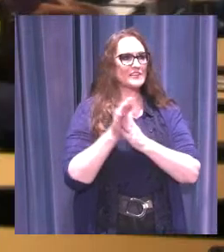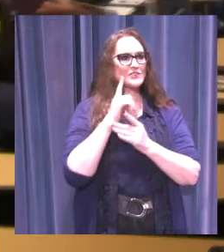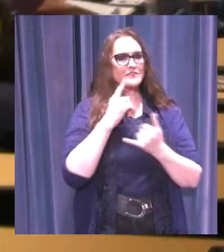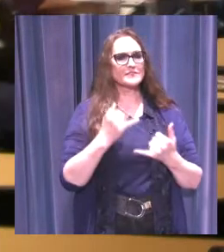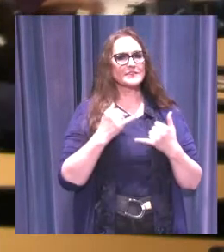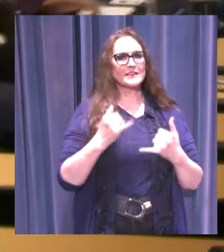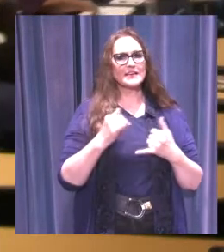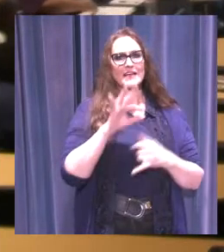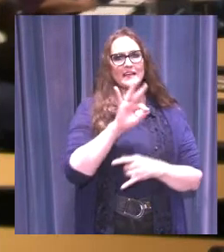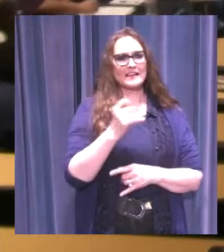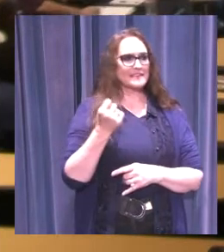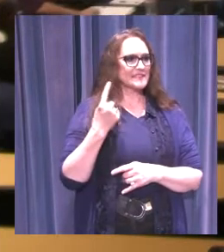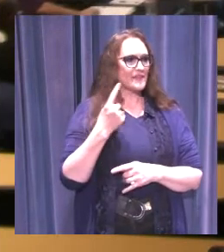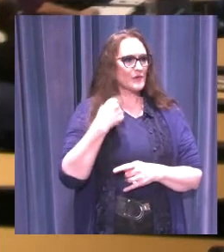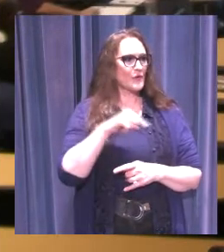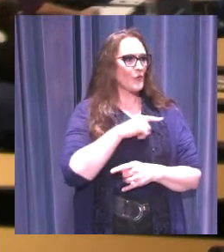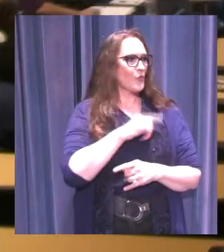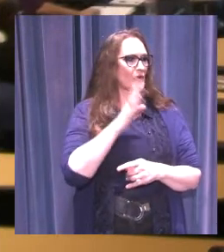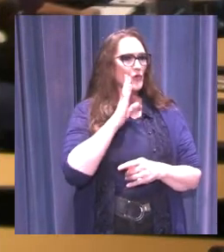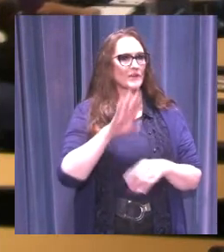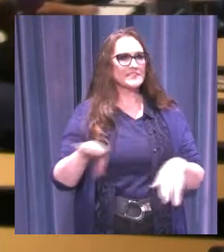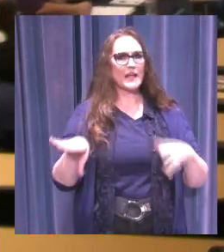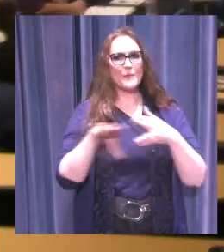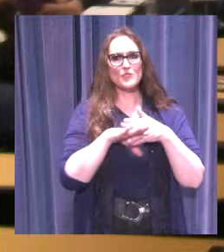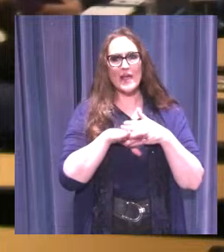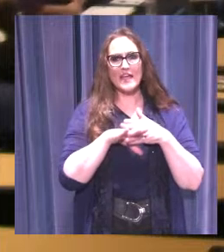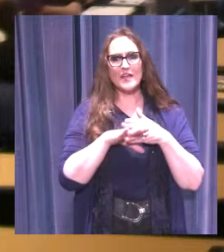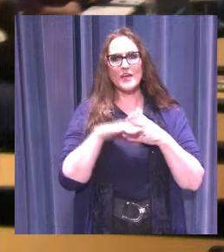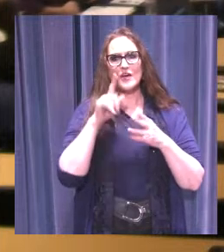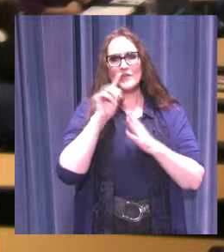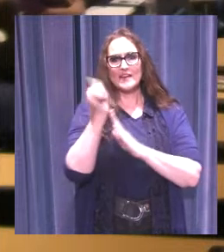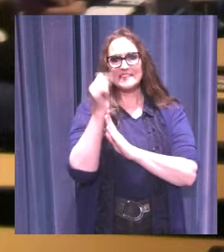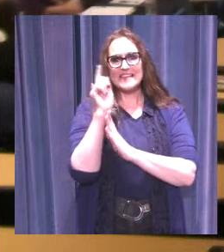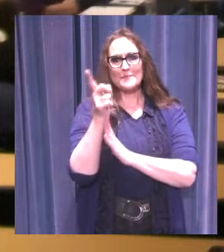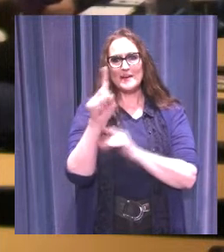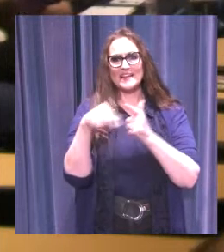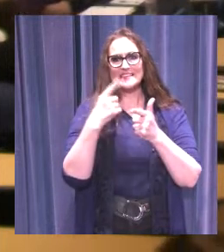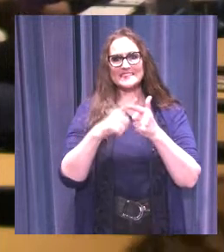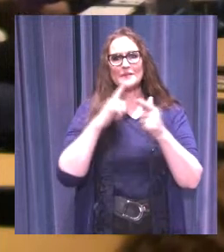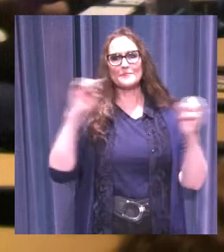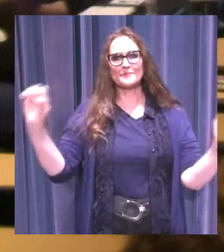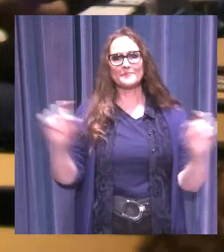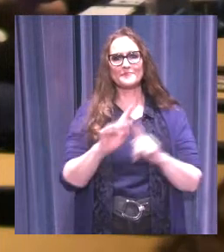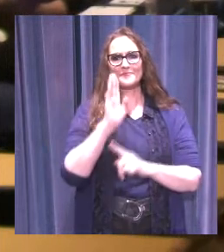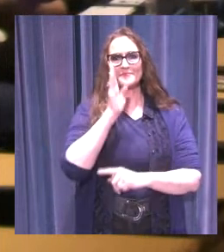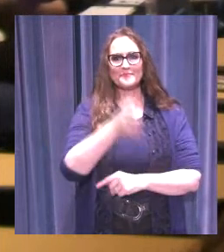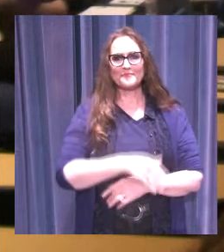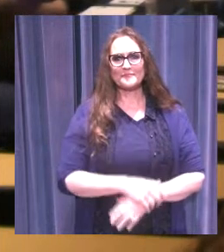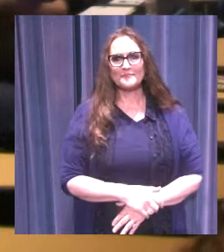at 9:11, we are going to take a break for 10 minutes, and then we will reconvene.